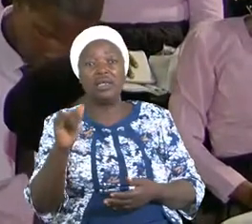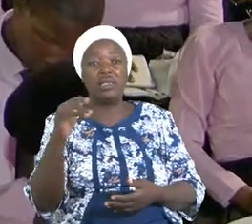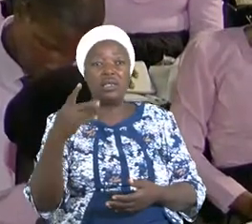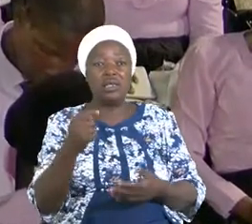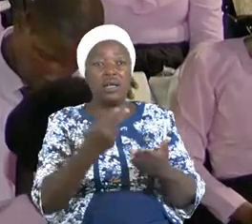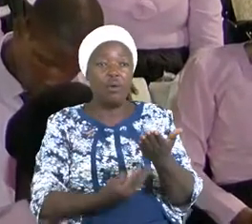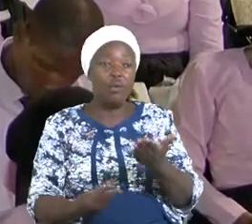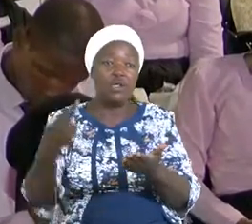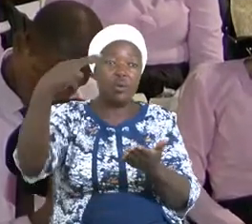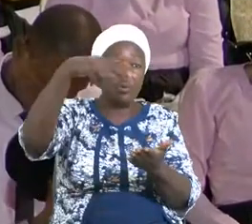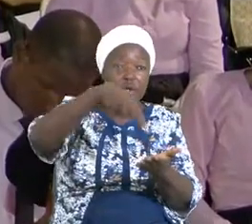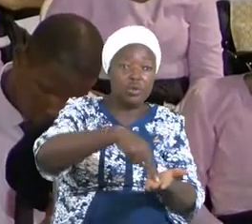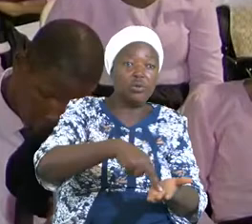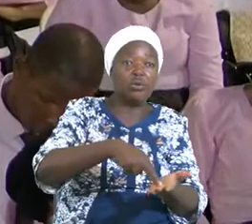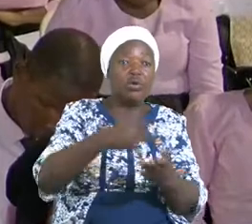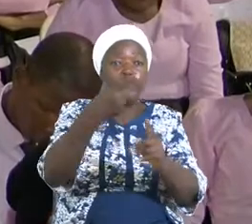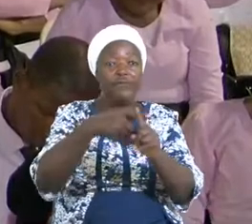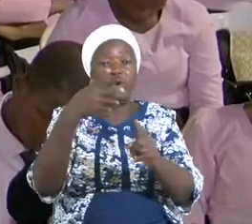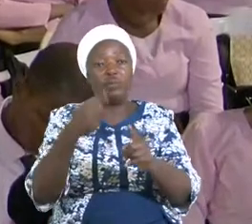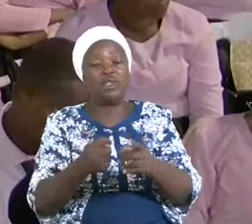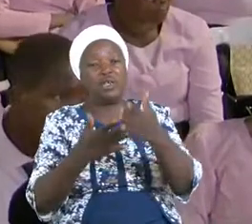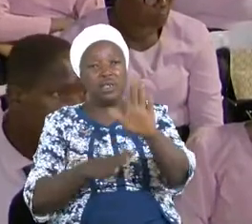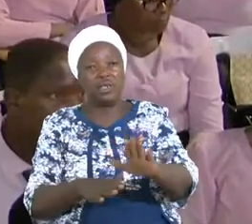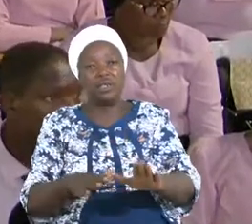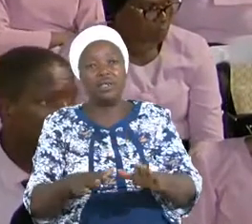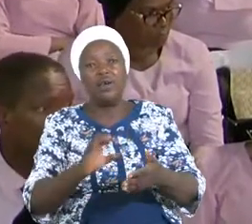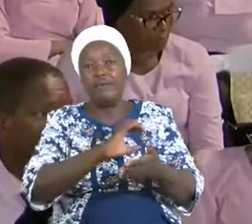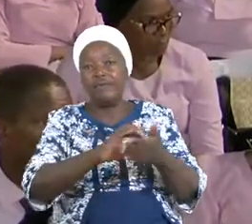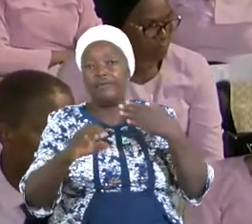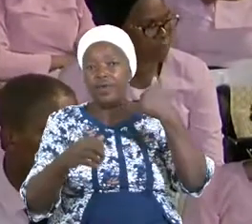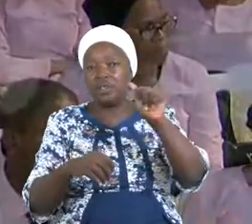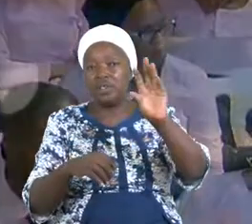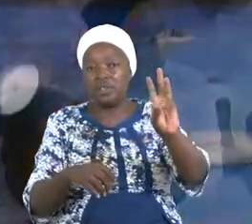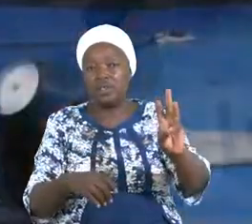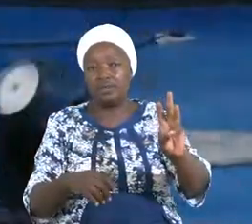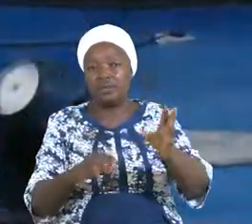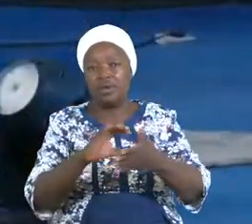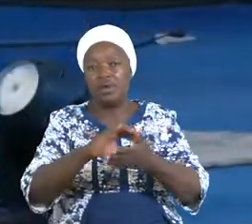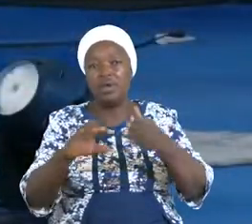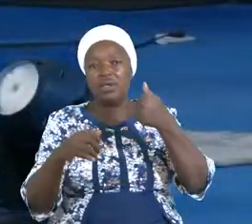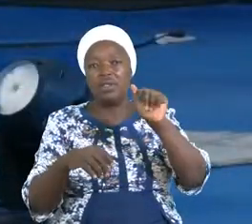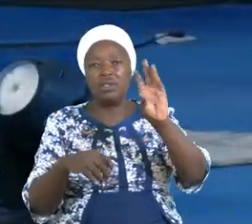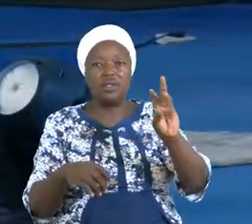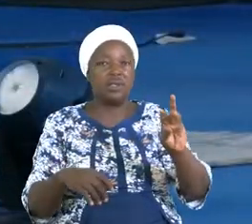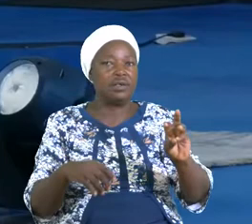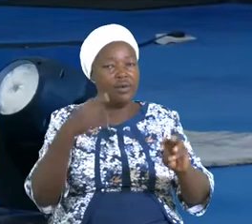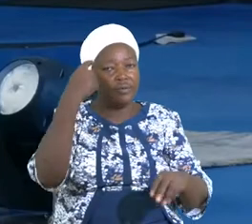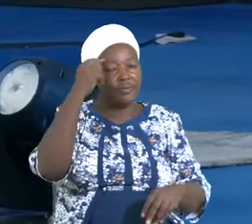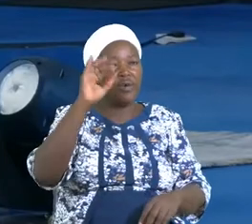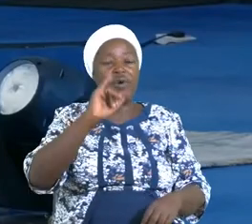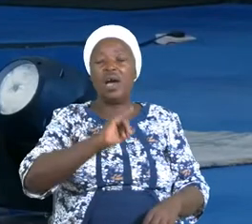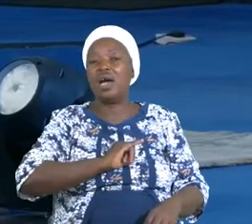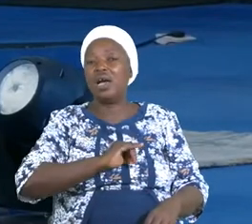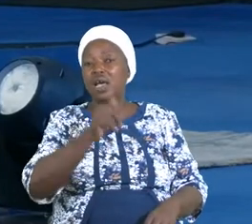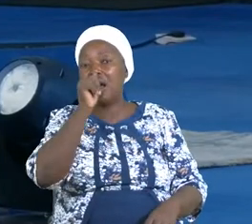resurrection from the dead. Verse 16. In verse 16, for I am